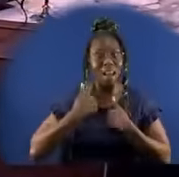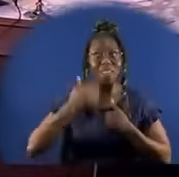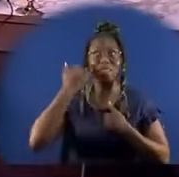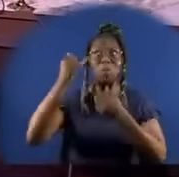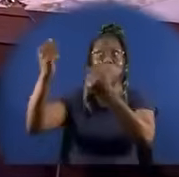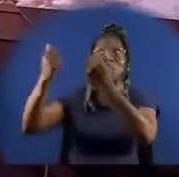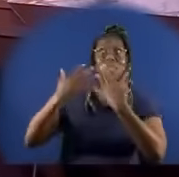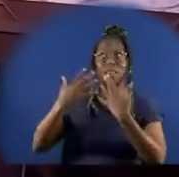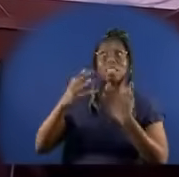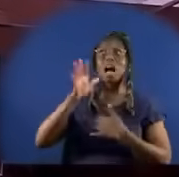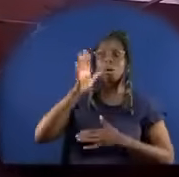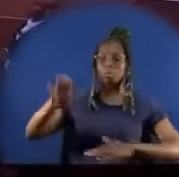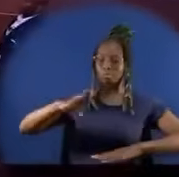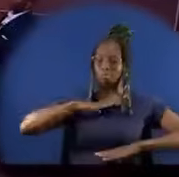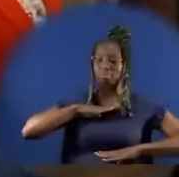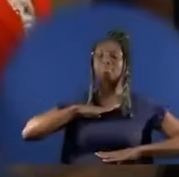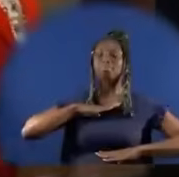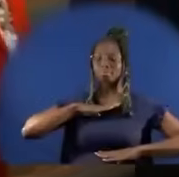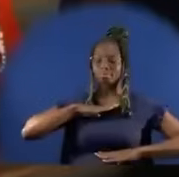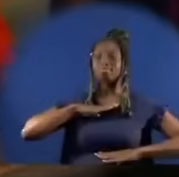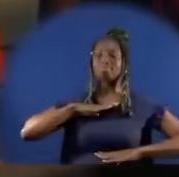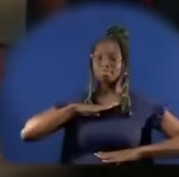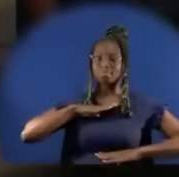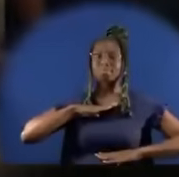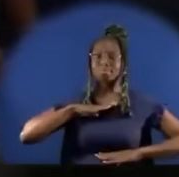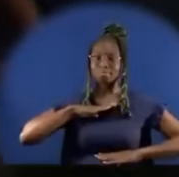be satisfied.